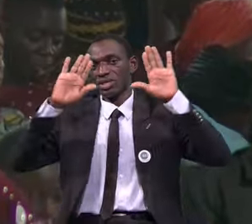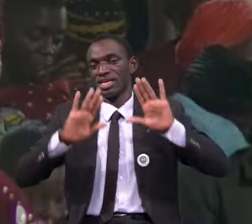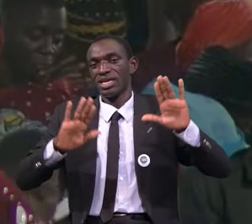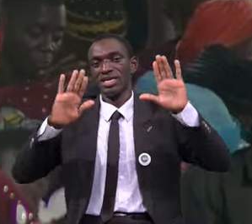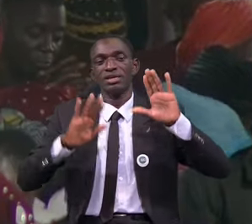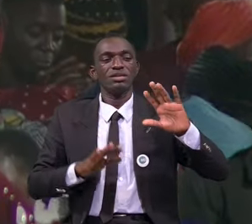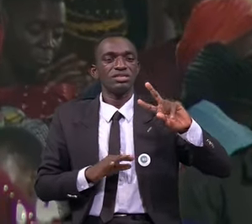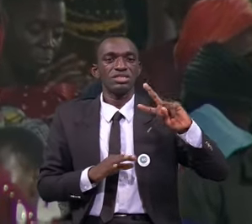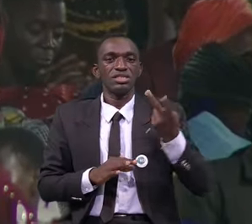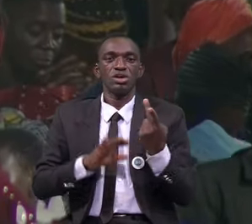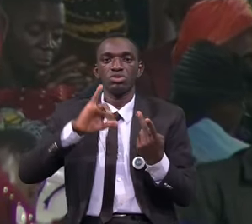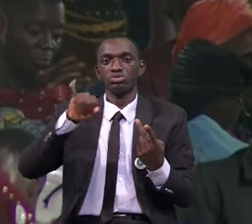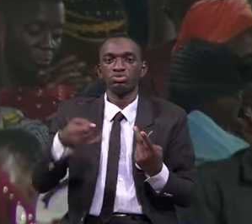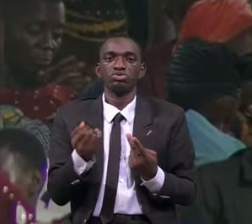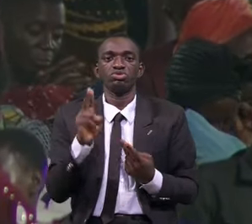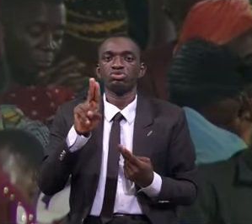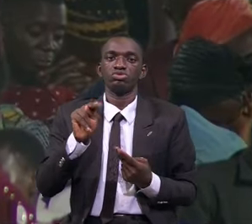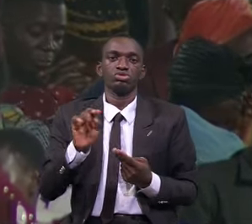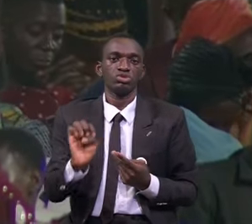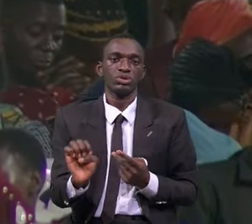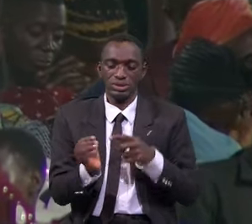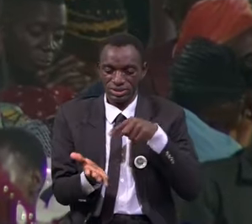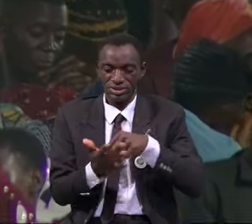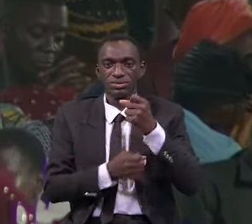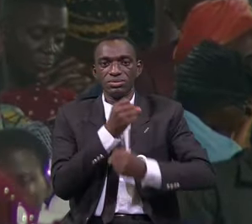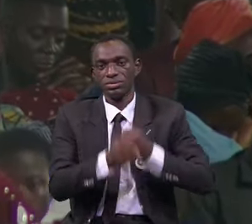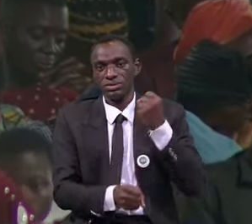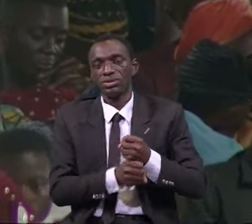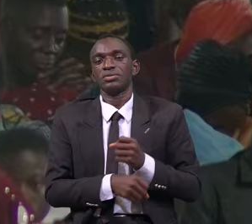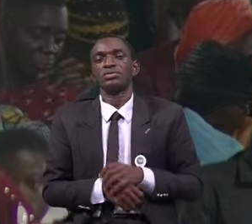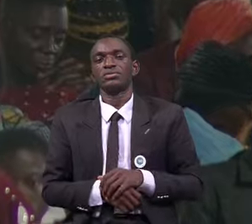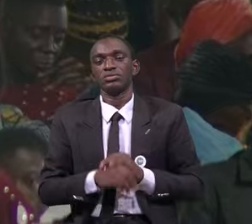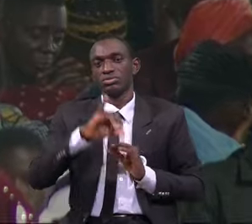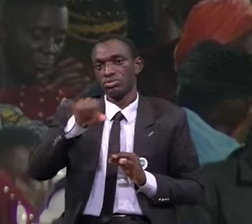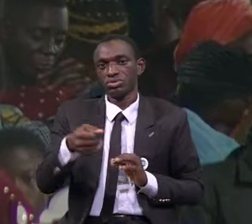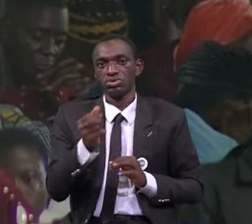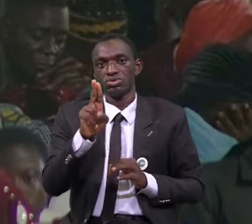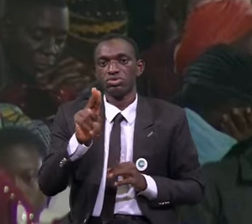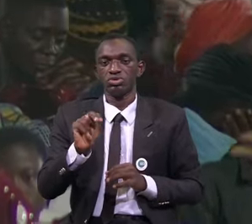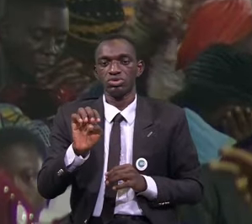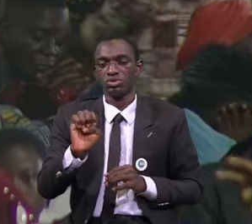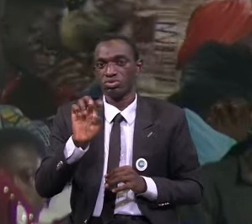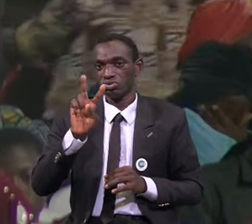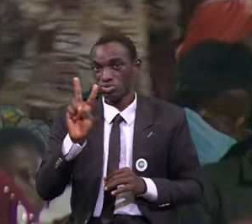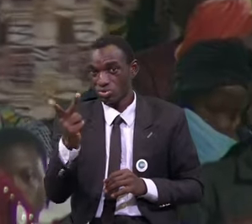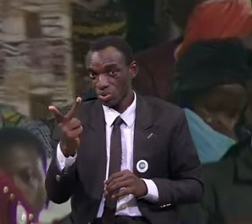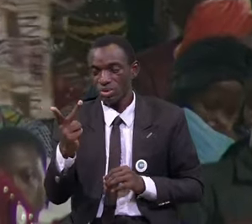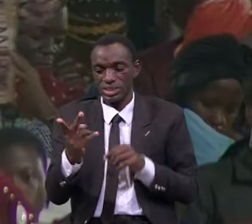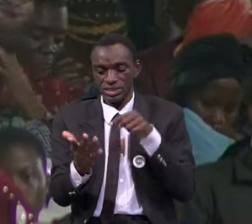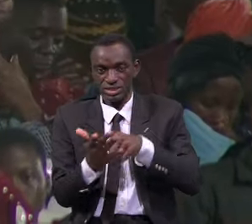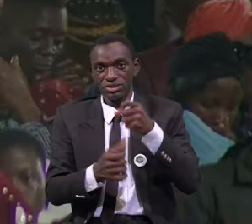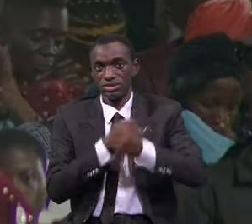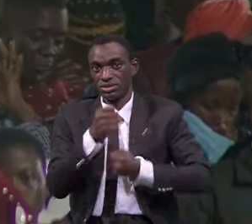June this year. Ce programme aura lieu dimanche 2 juin. The time is